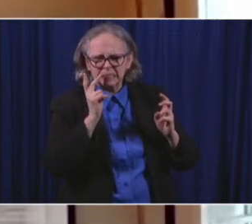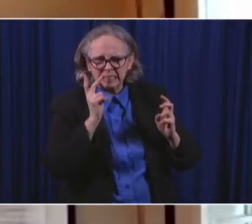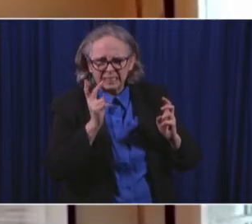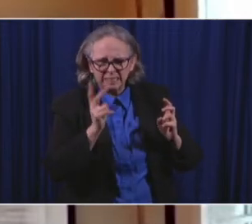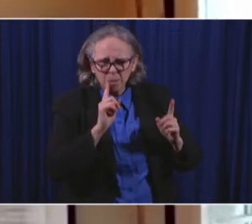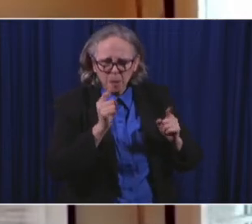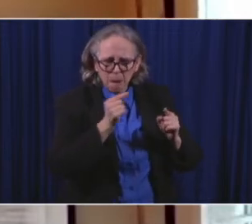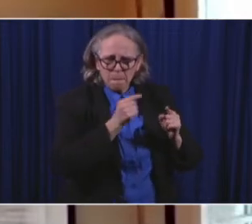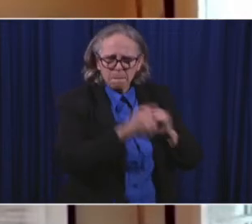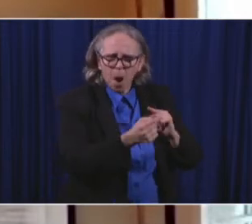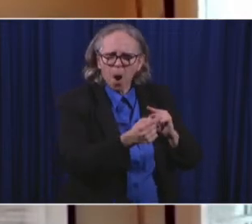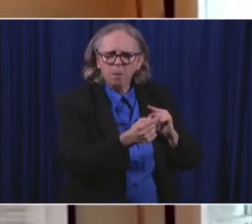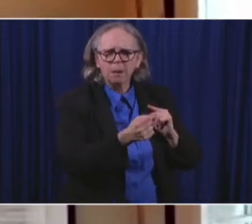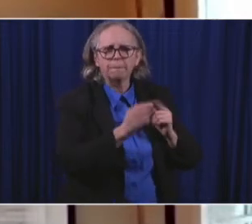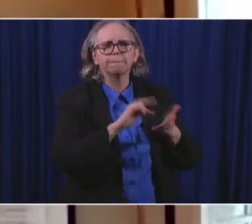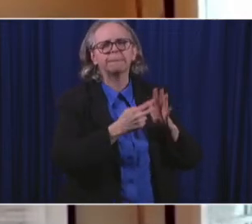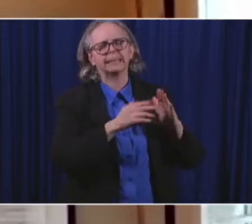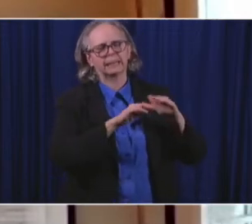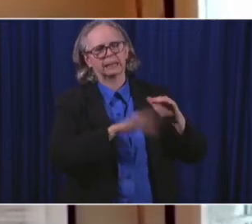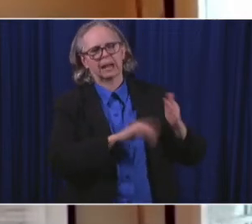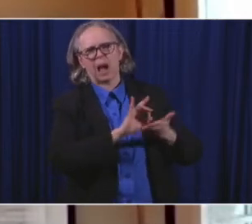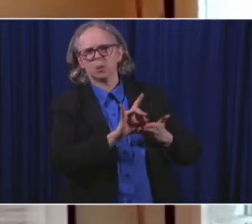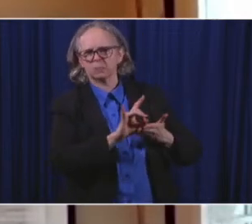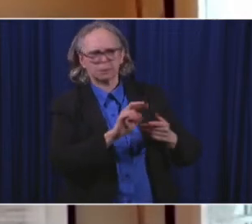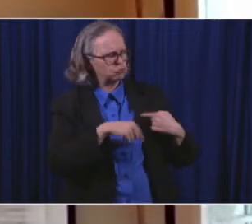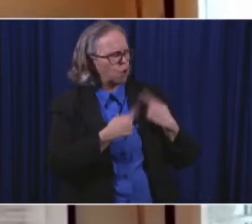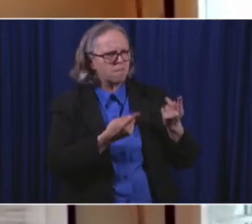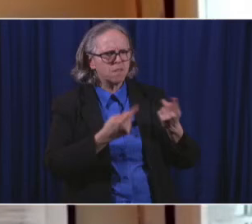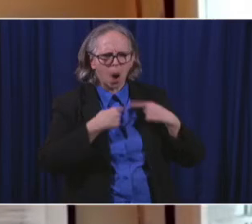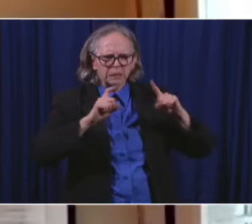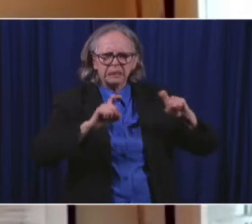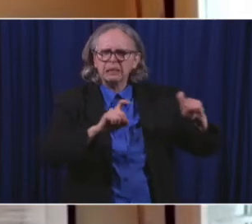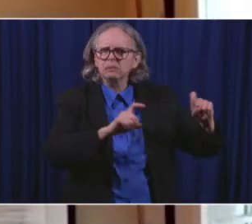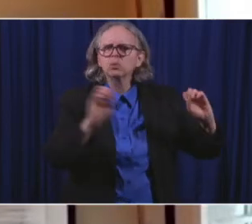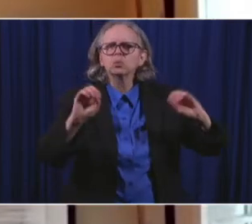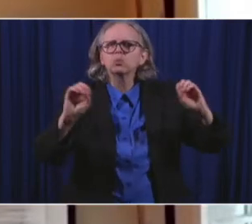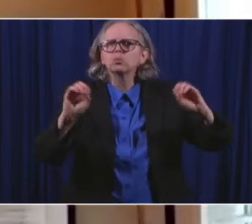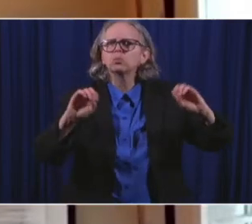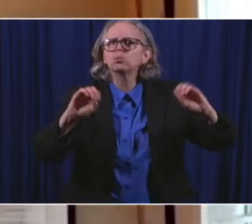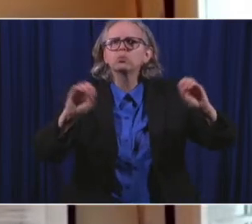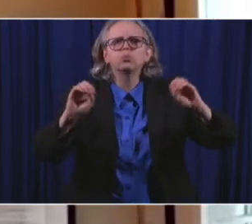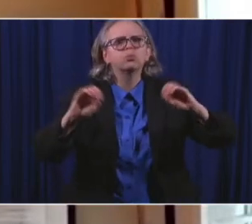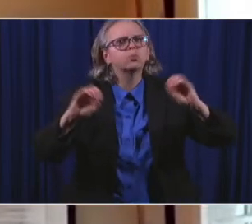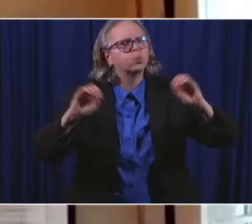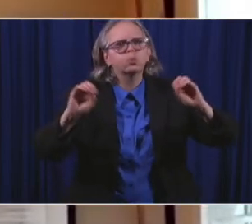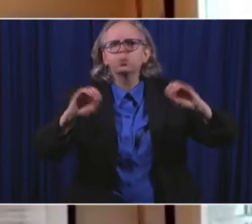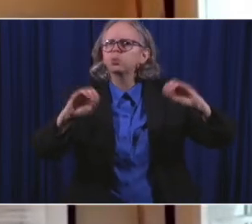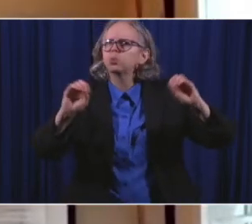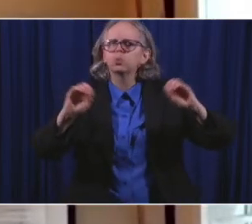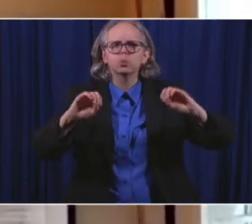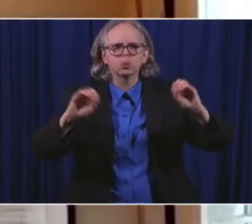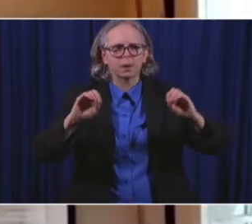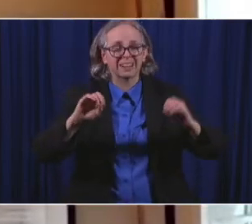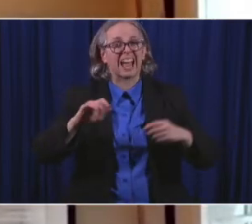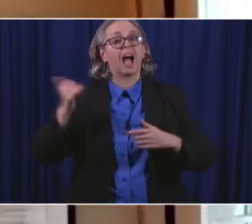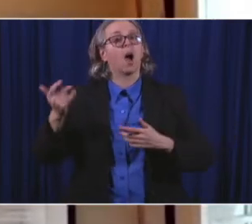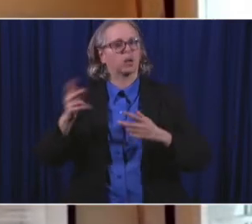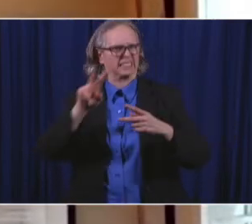effects that have not been seen. So that's the first part, of your question. In terms of